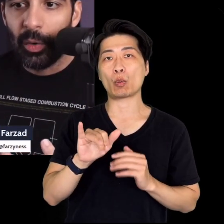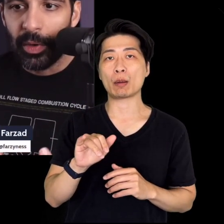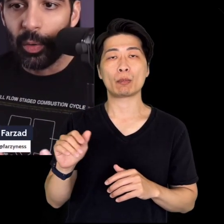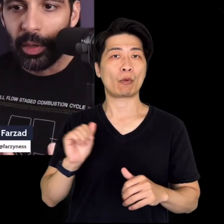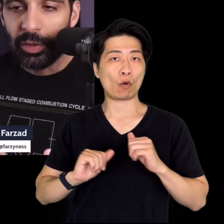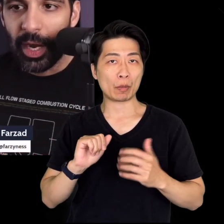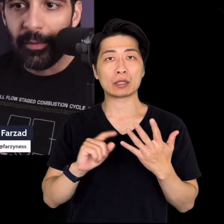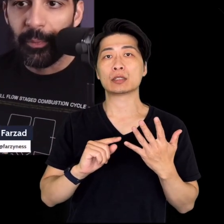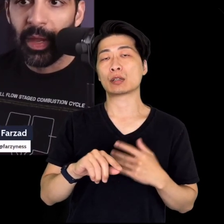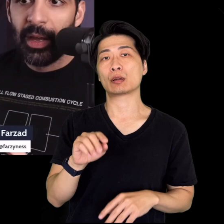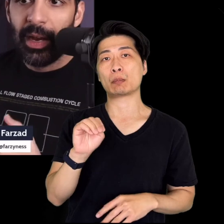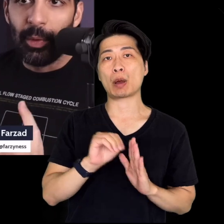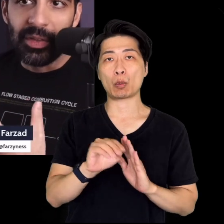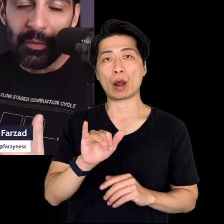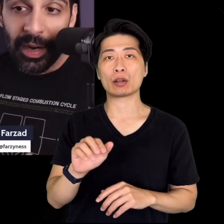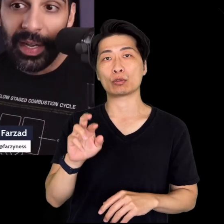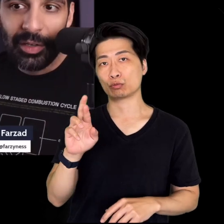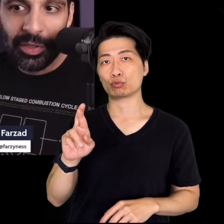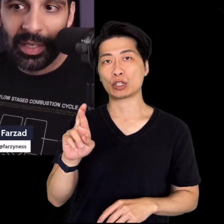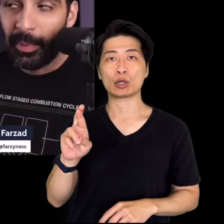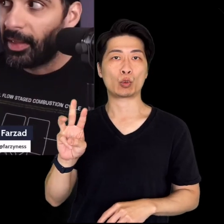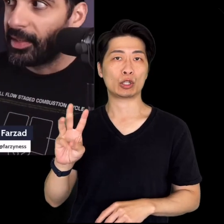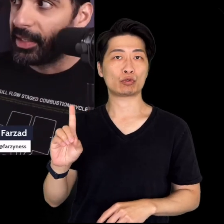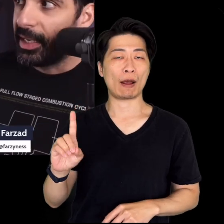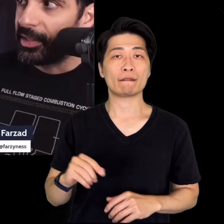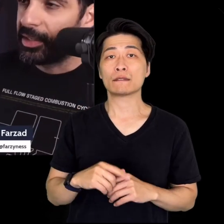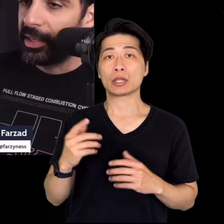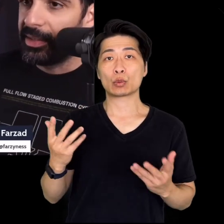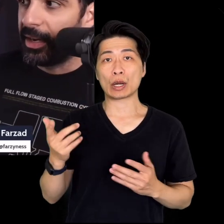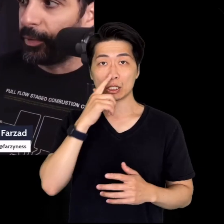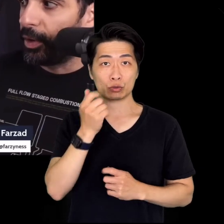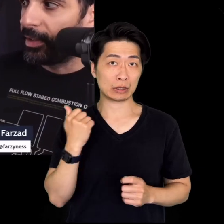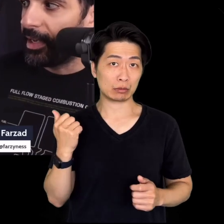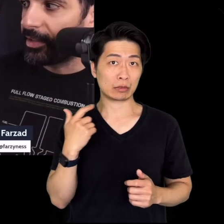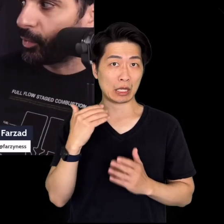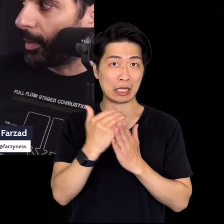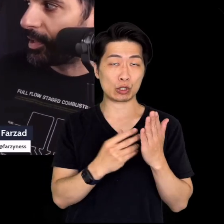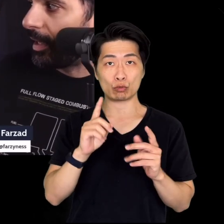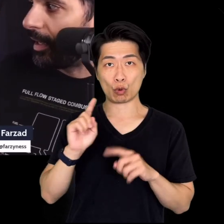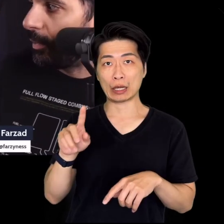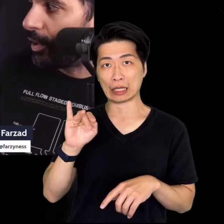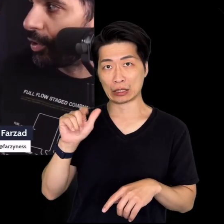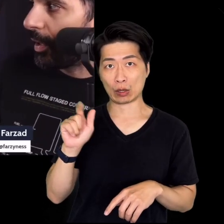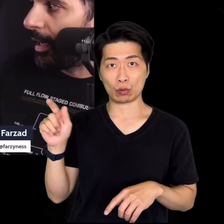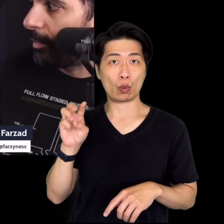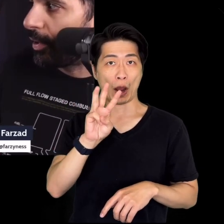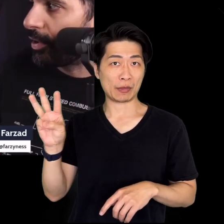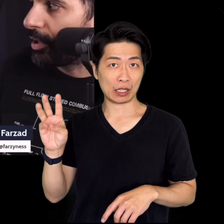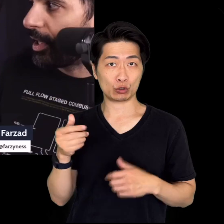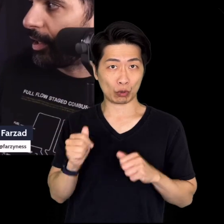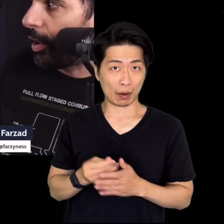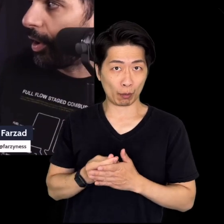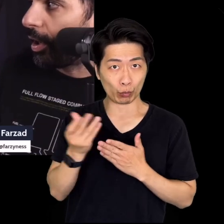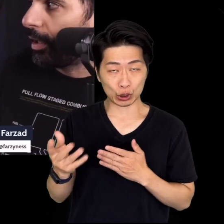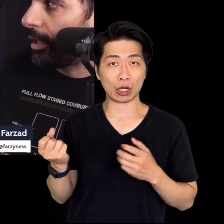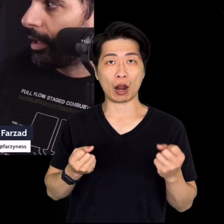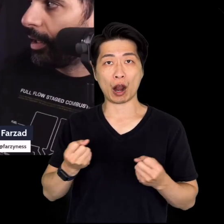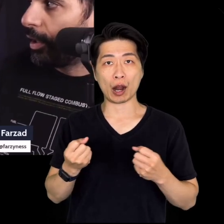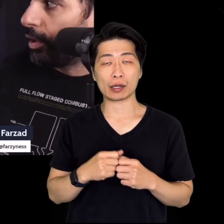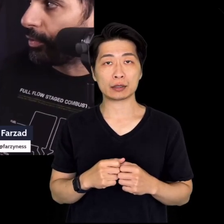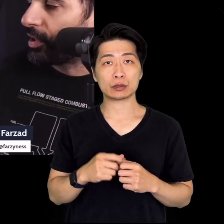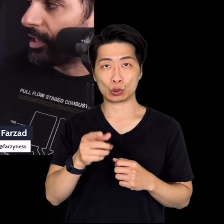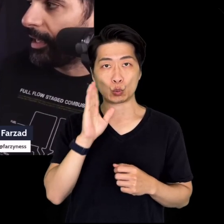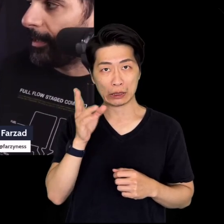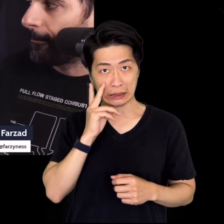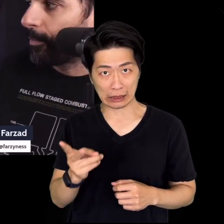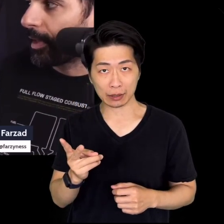Y Rear-Wheel Drive. Now, what's very interesting about this list is that if we go to Tesla's website and we try to purchase a car,